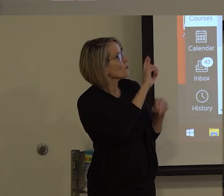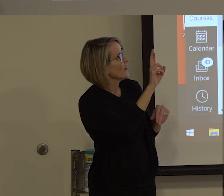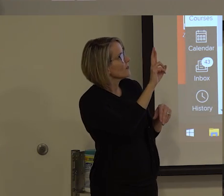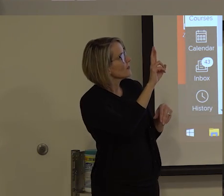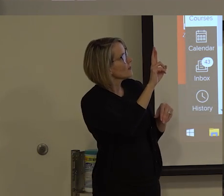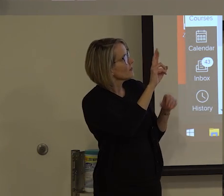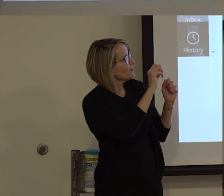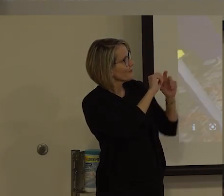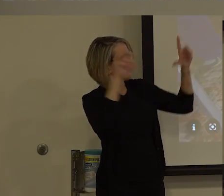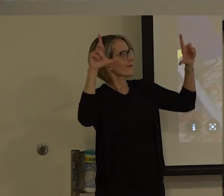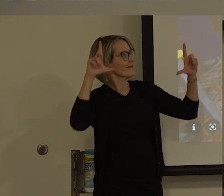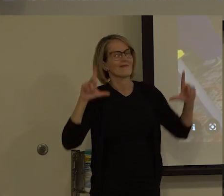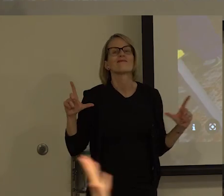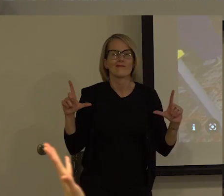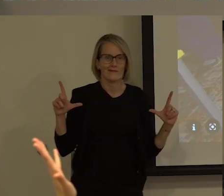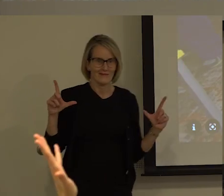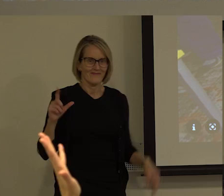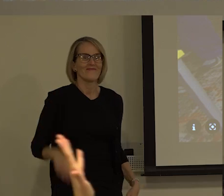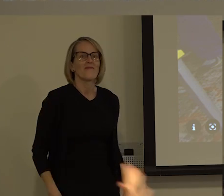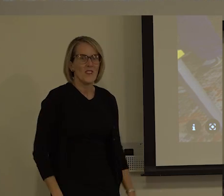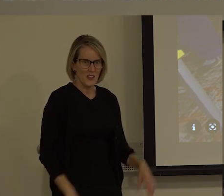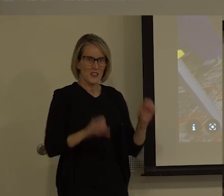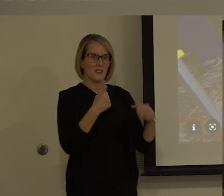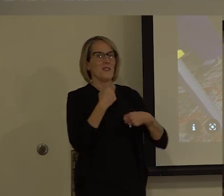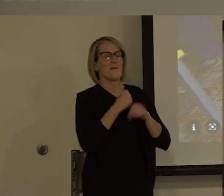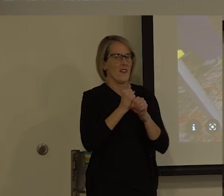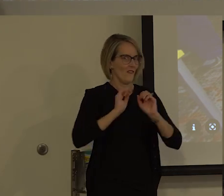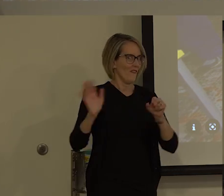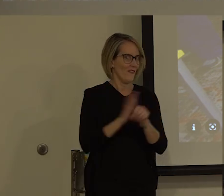Oh yeah, it moved on me. Yeah, so you can make it full screen.